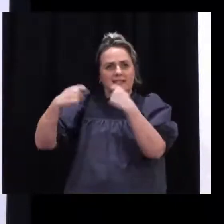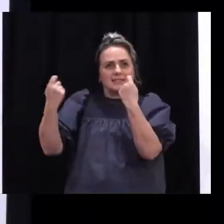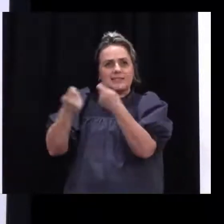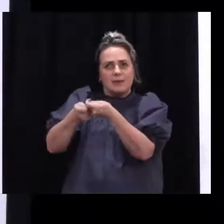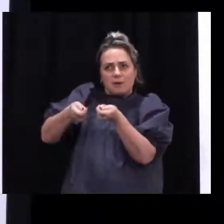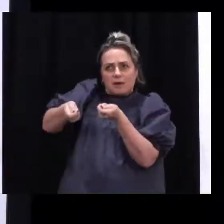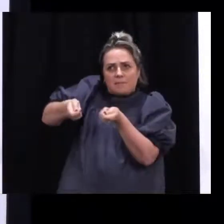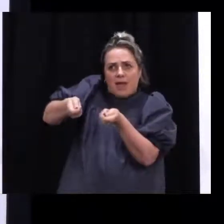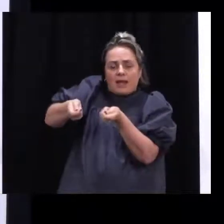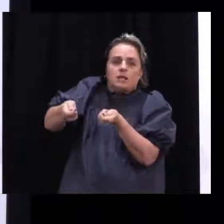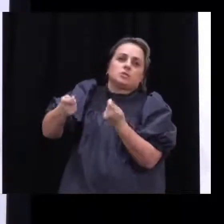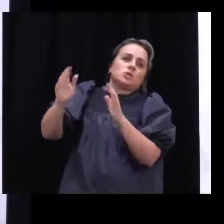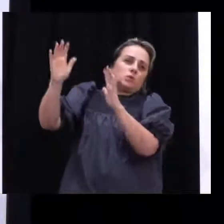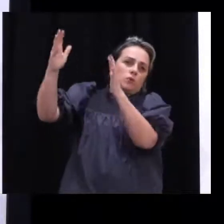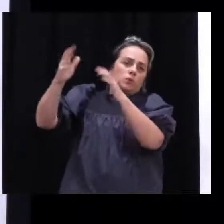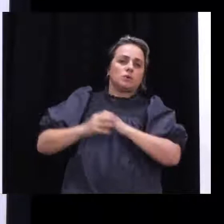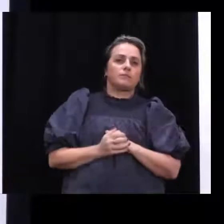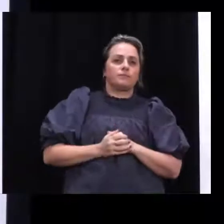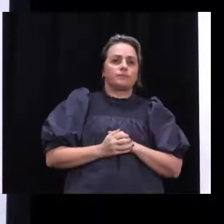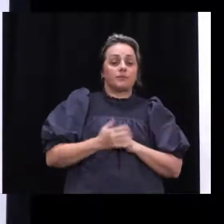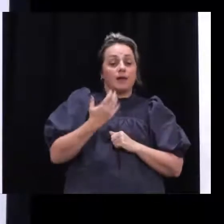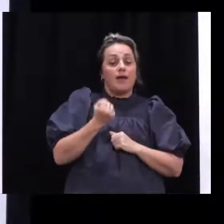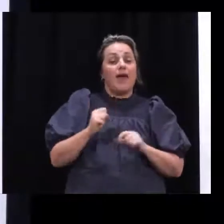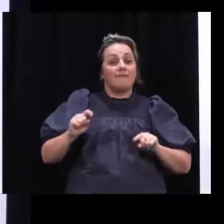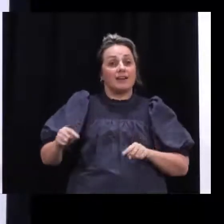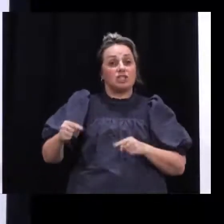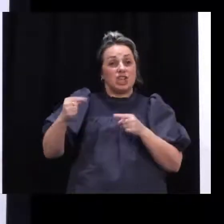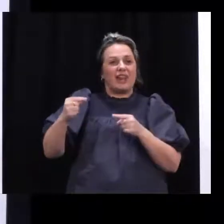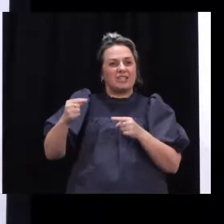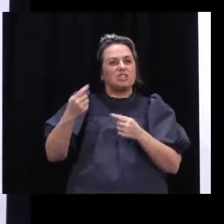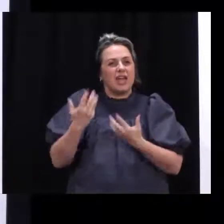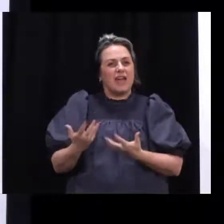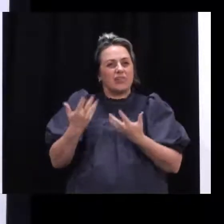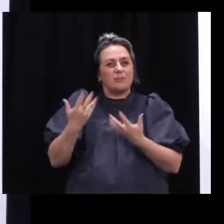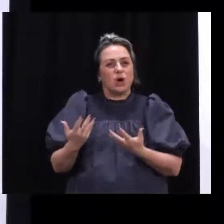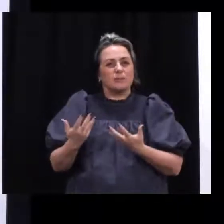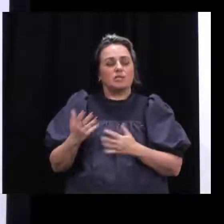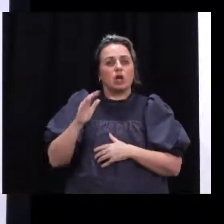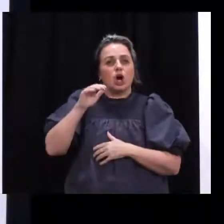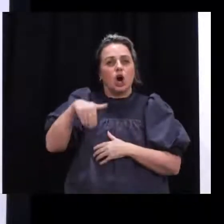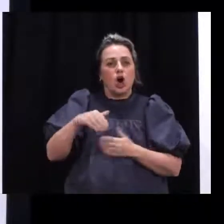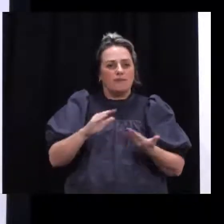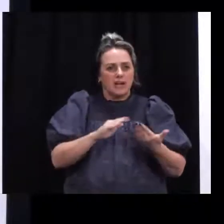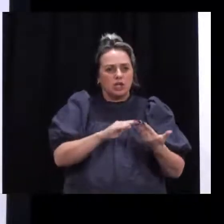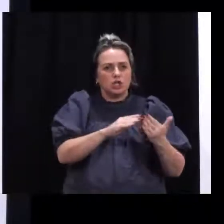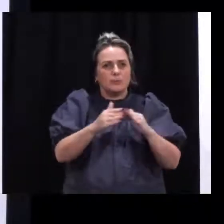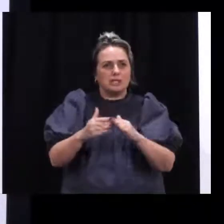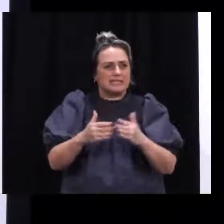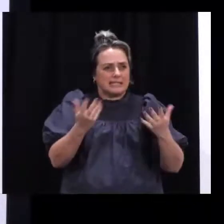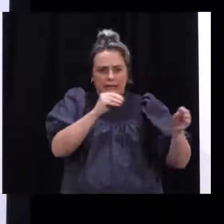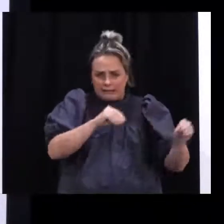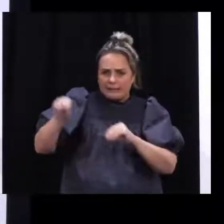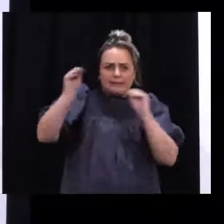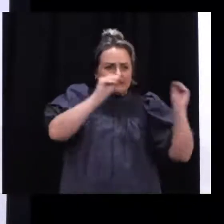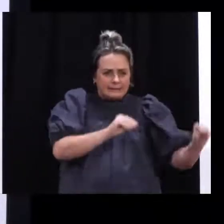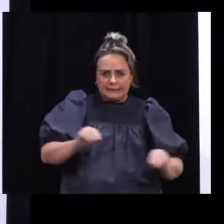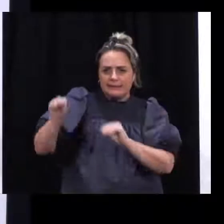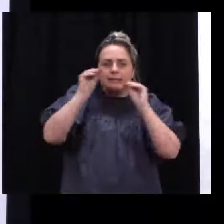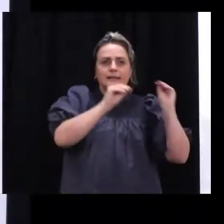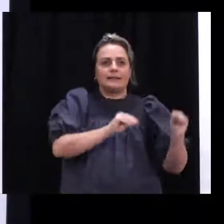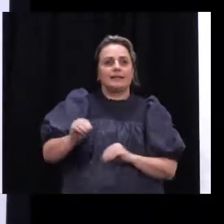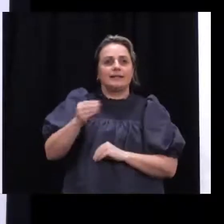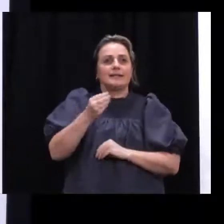facilities. We do have a current challenge in accommodating those positive cases in our community and those who cannot